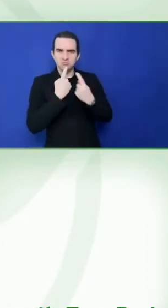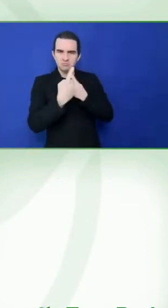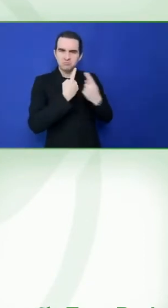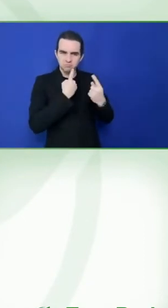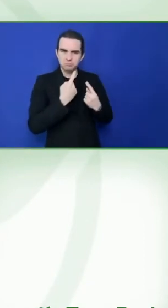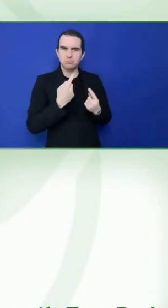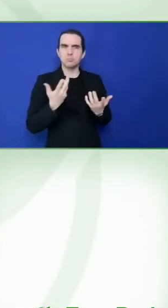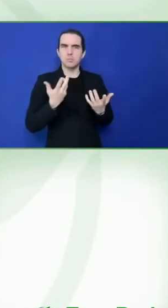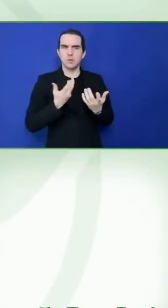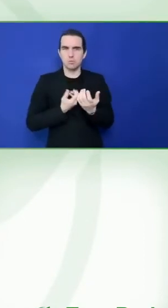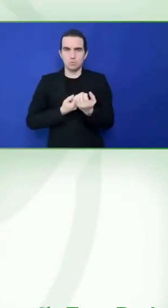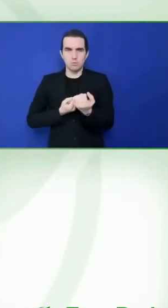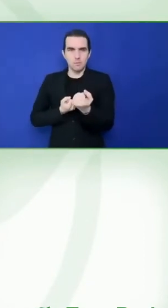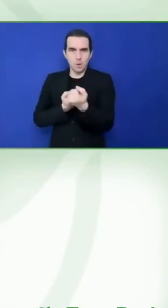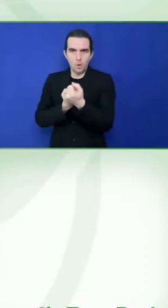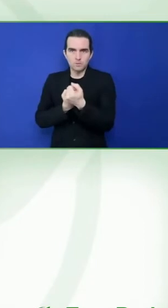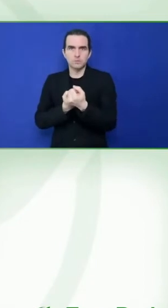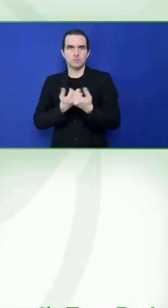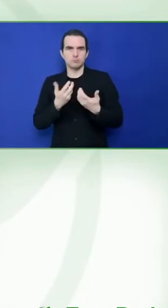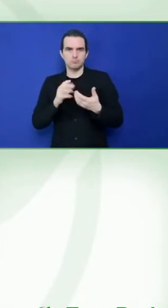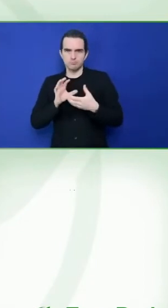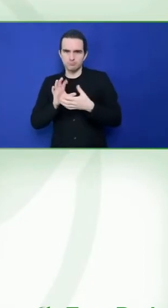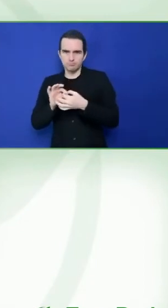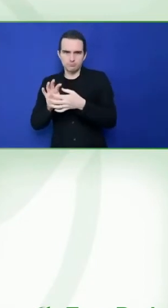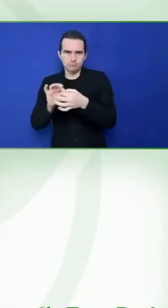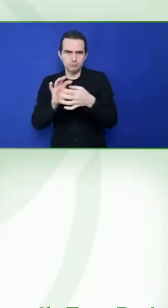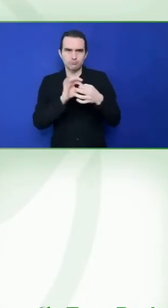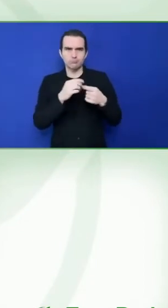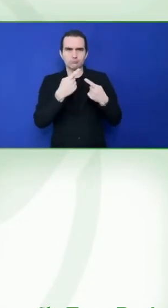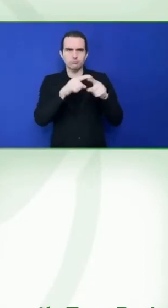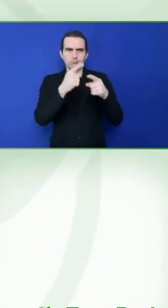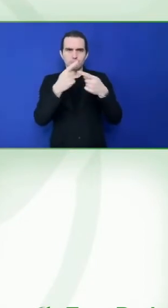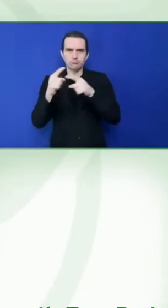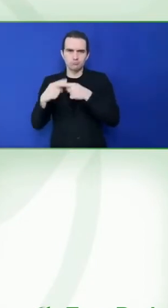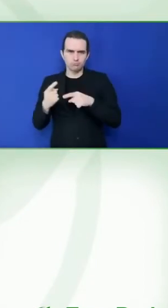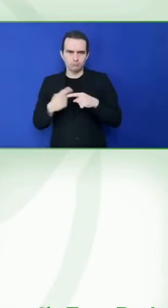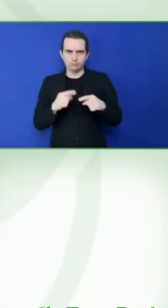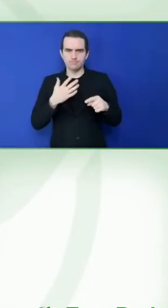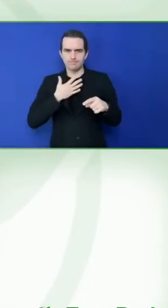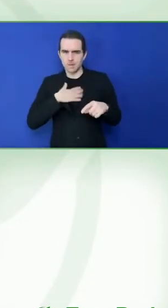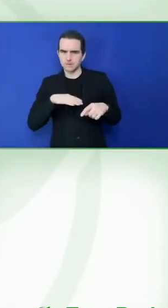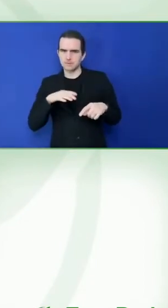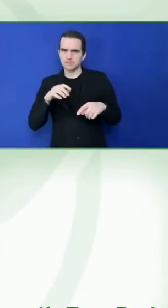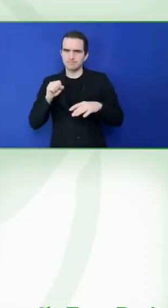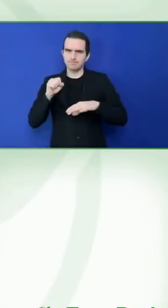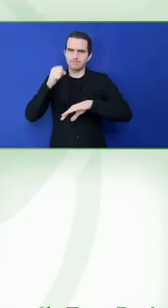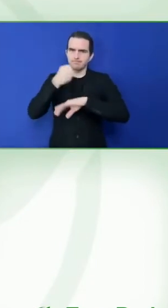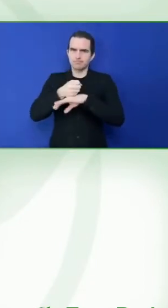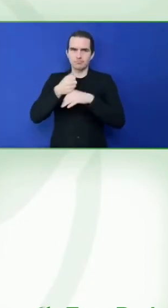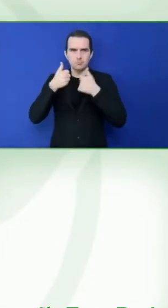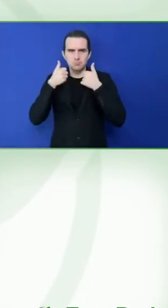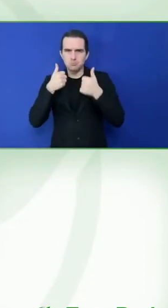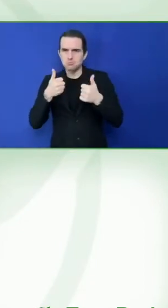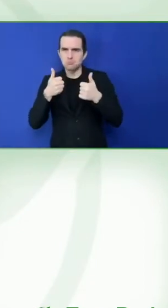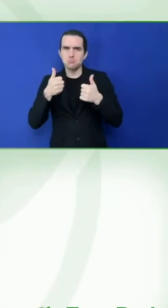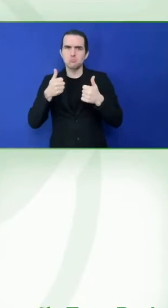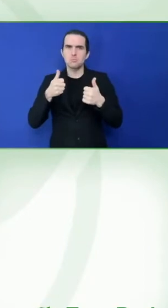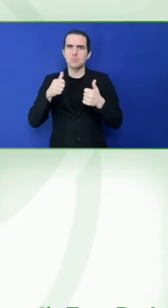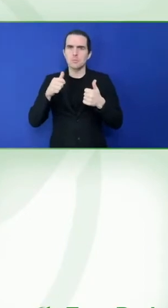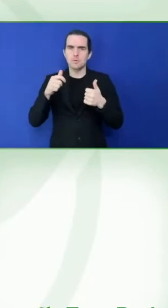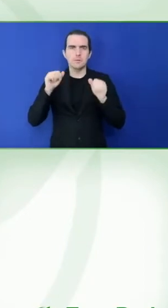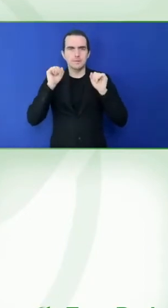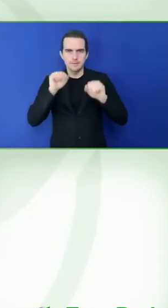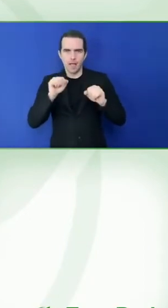that's, I think, also exciting to have you here from a perspective of not being what in my terms I would call